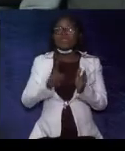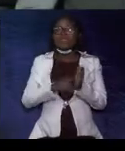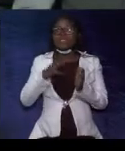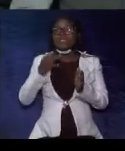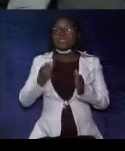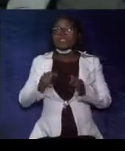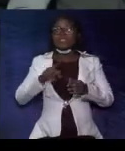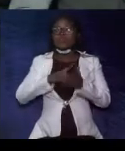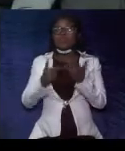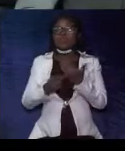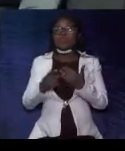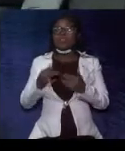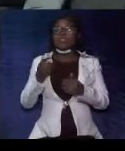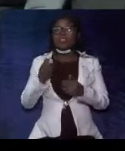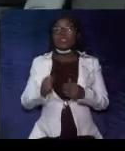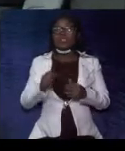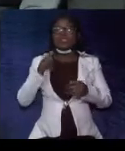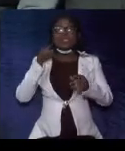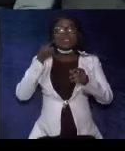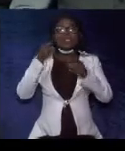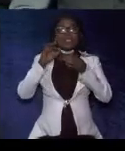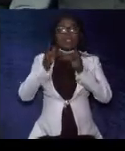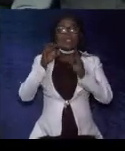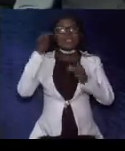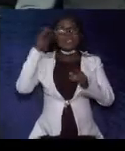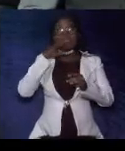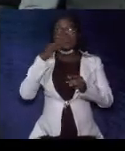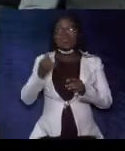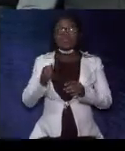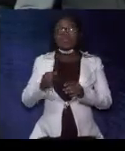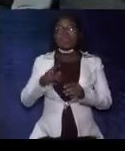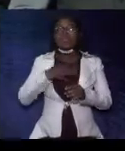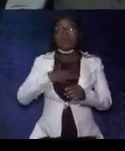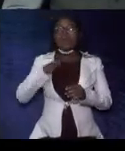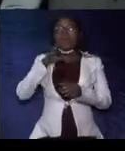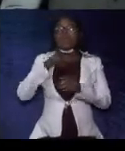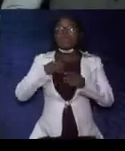home. Yes. The link for today's online assessment is